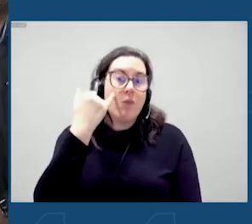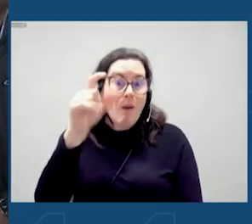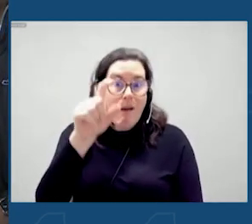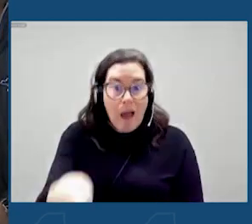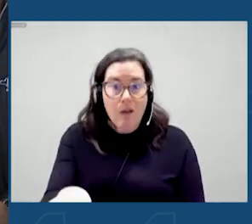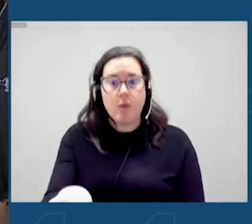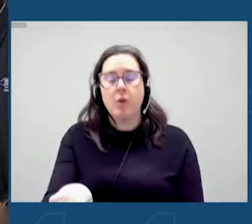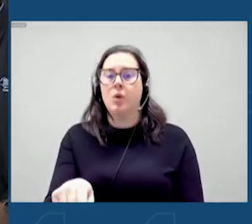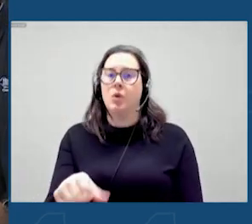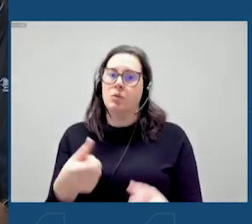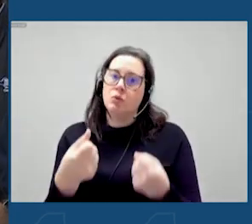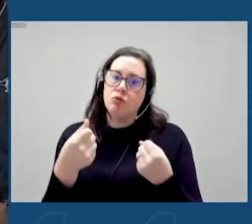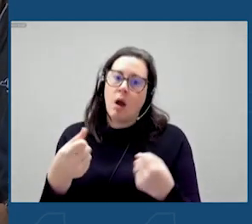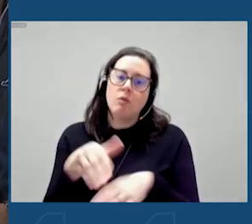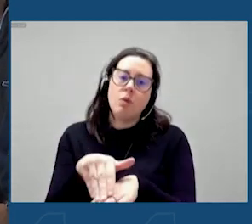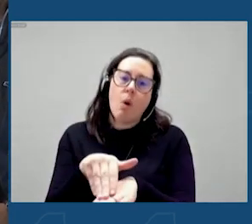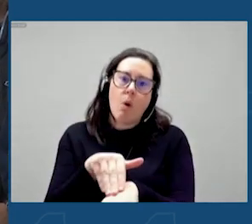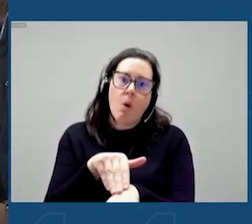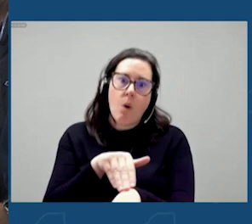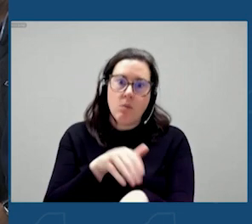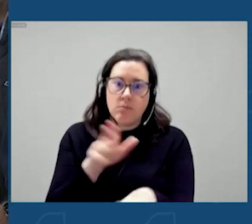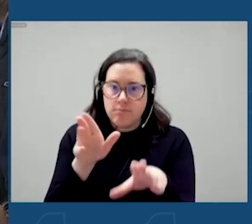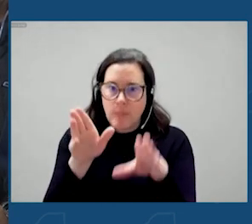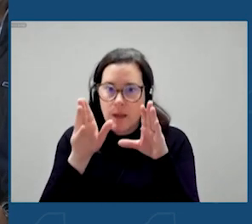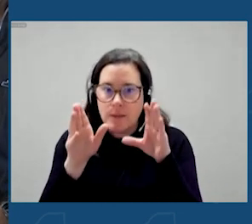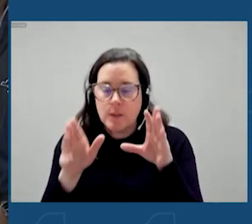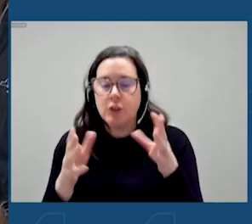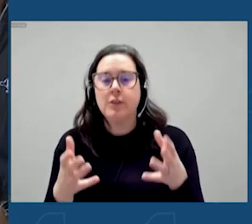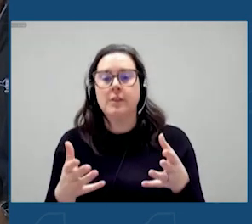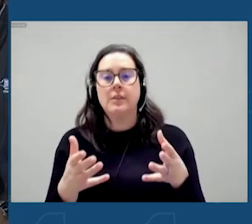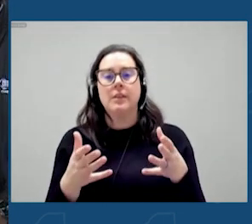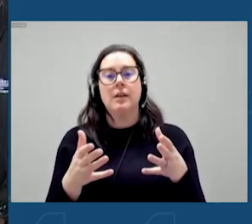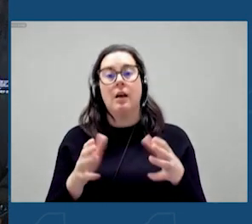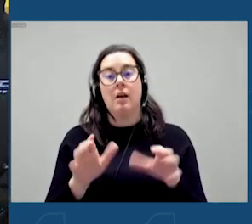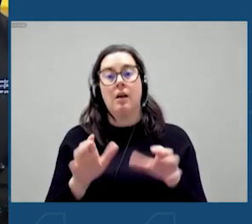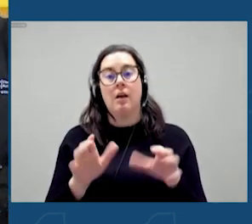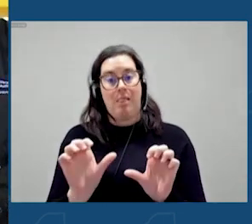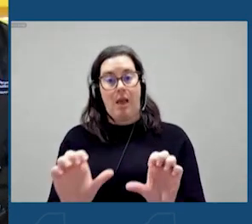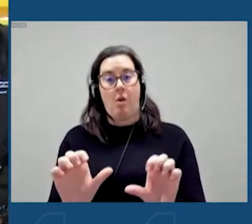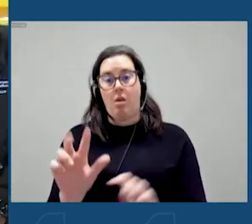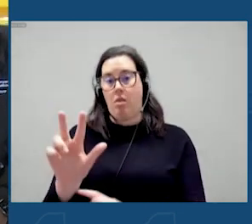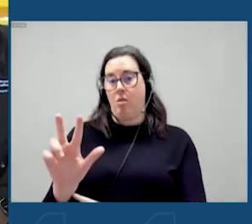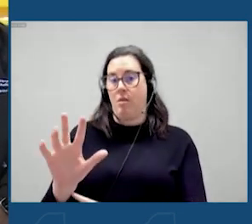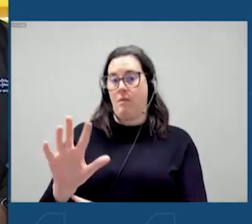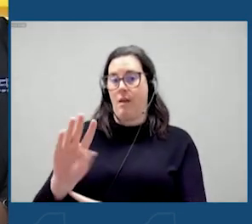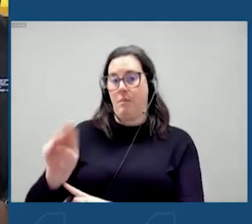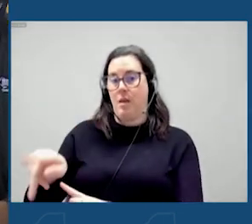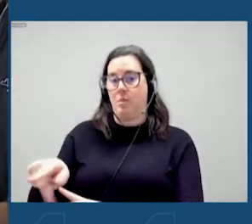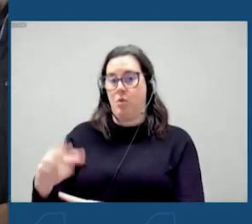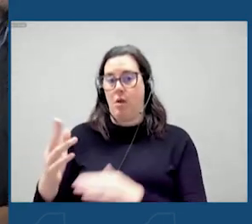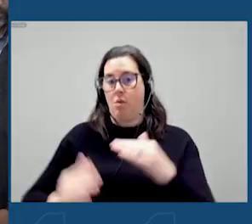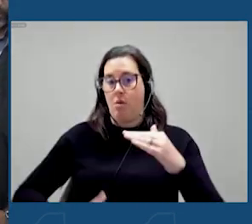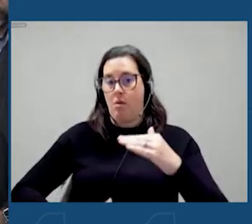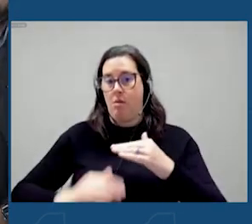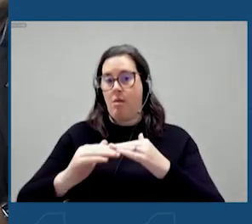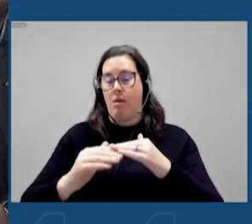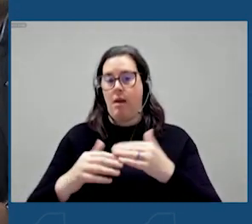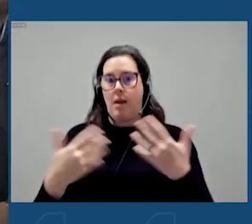alert. Our plows only go 35 miles an hour and they weigh